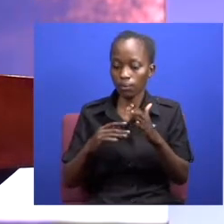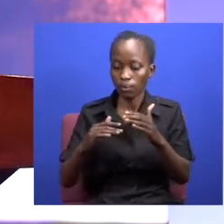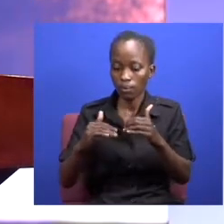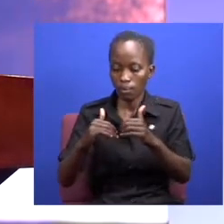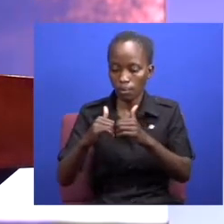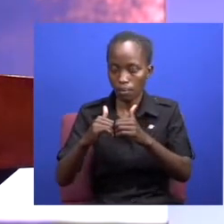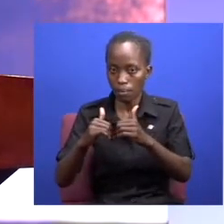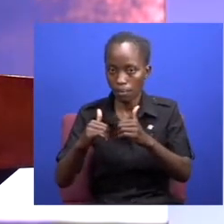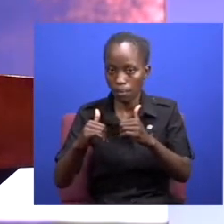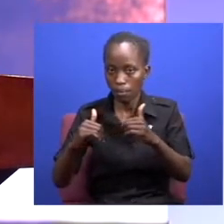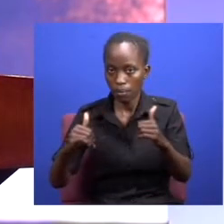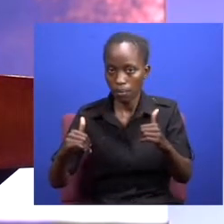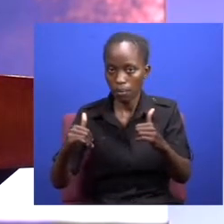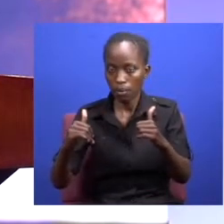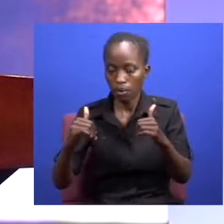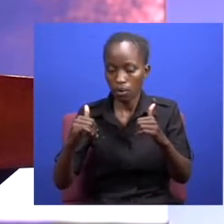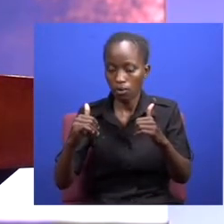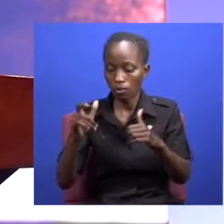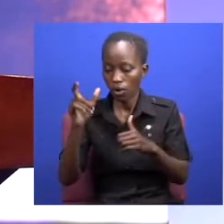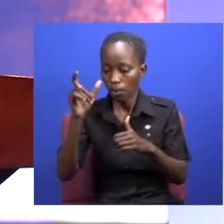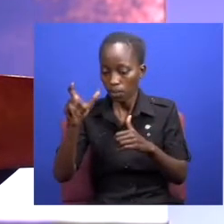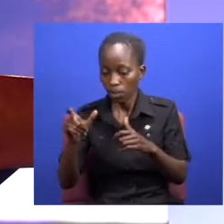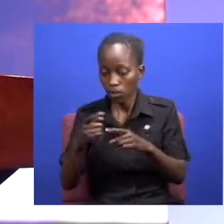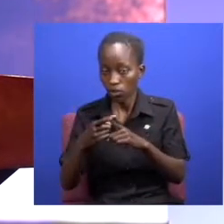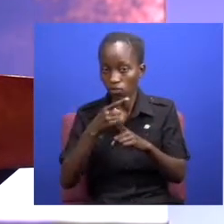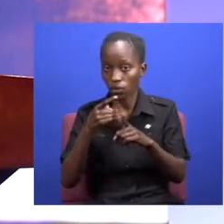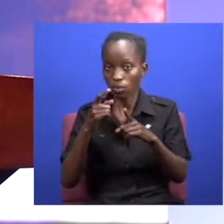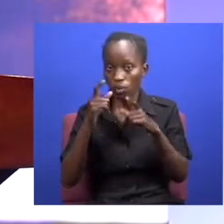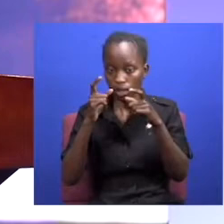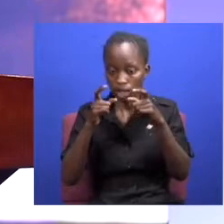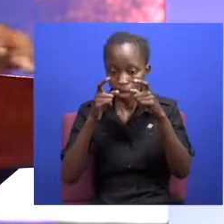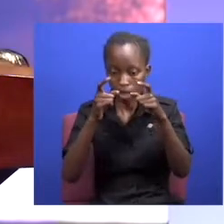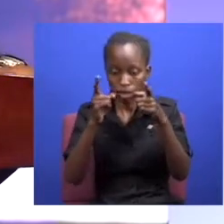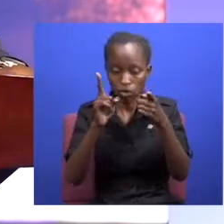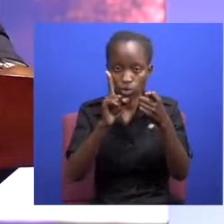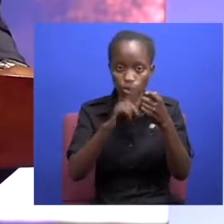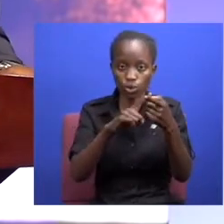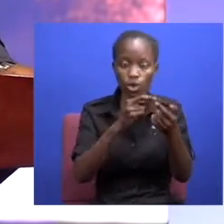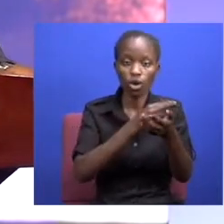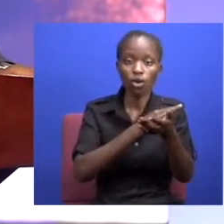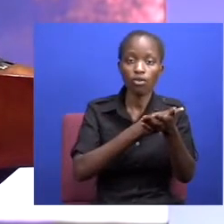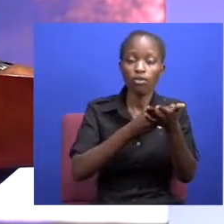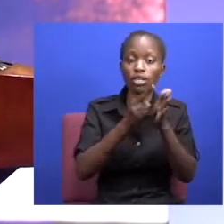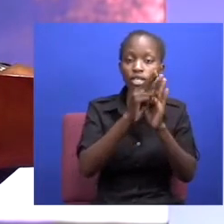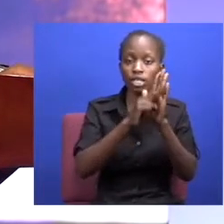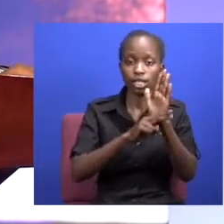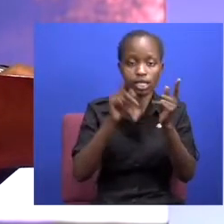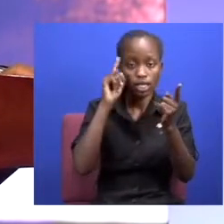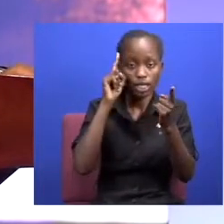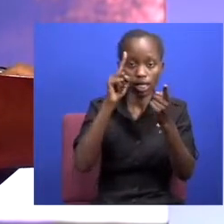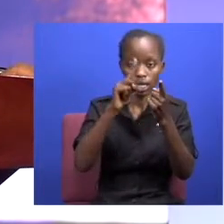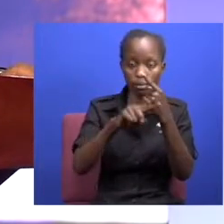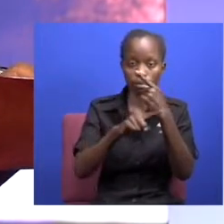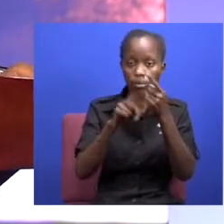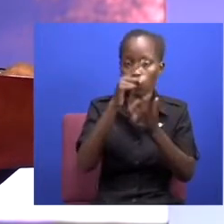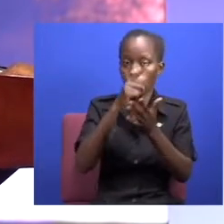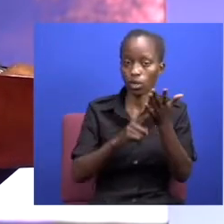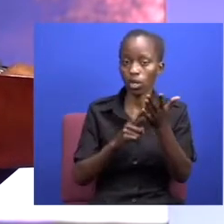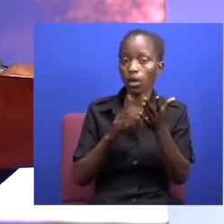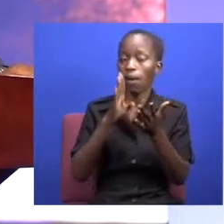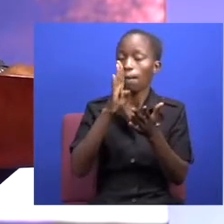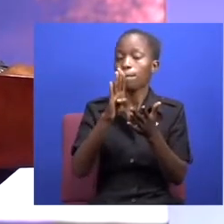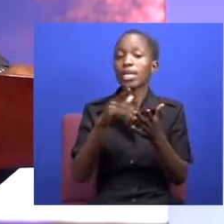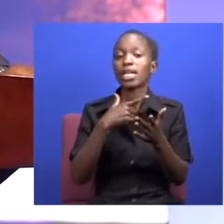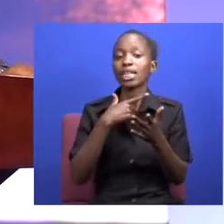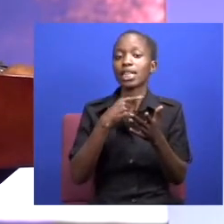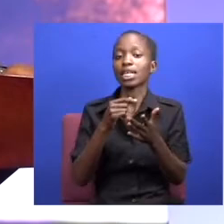disassociation of the believer from sin towards righteousness. The goal being Christ-likeness.